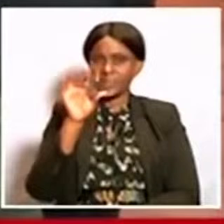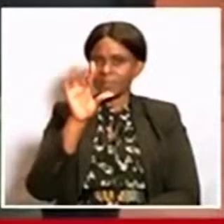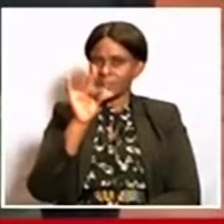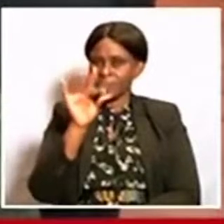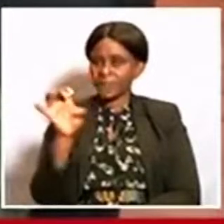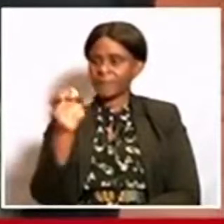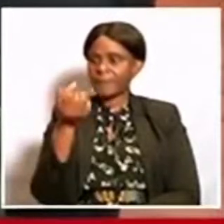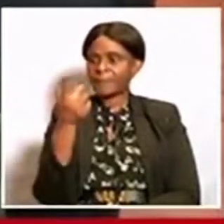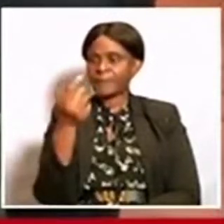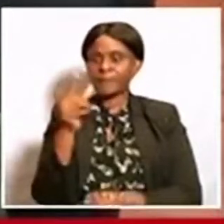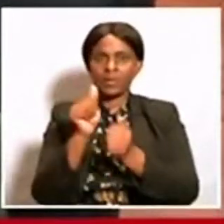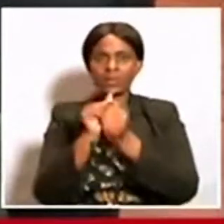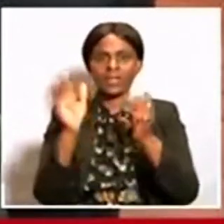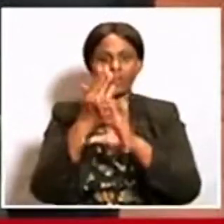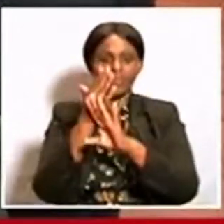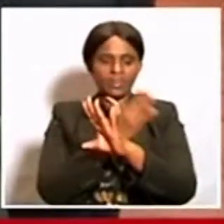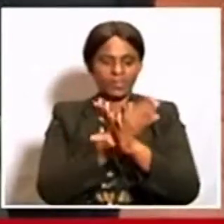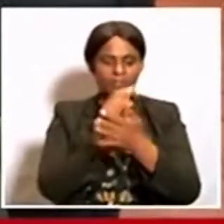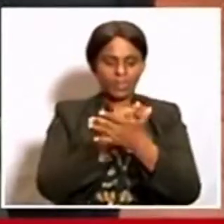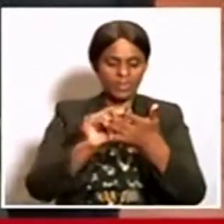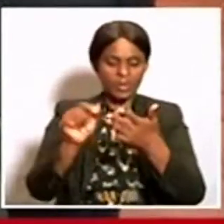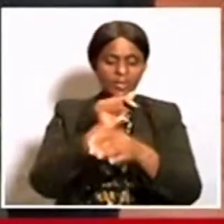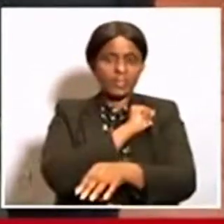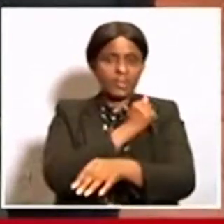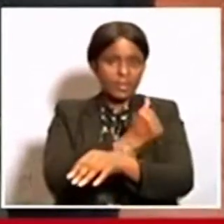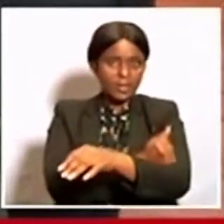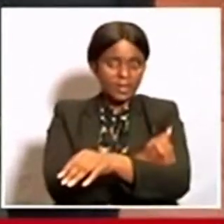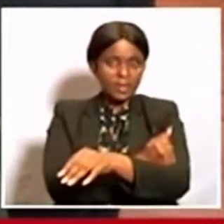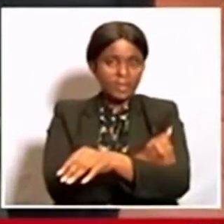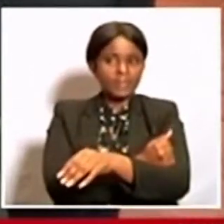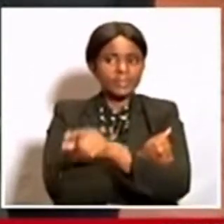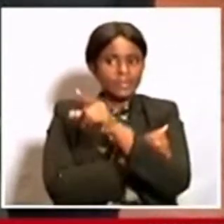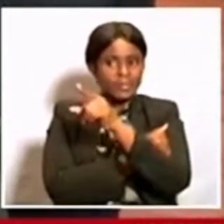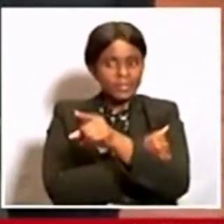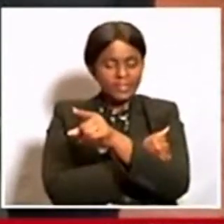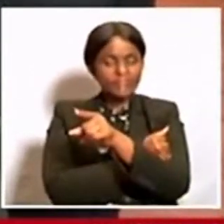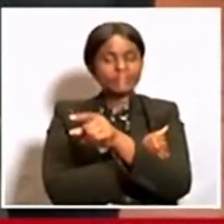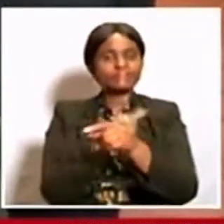811,301 without prior written authority of the